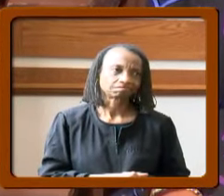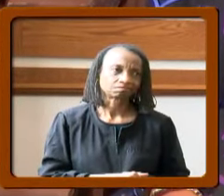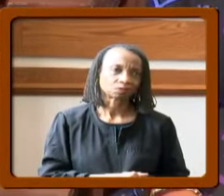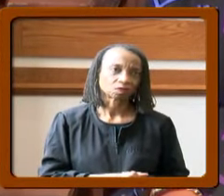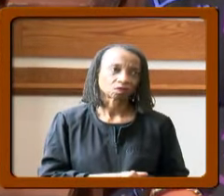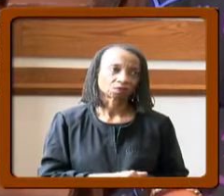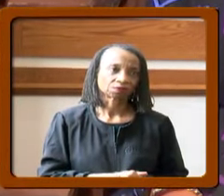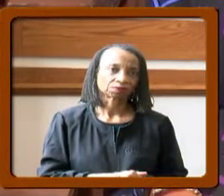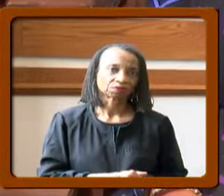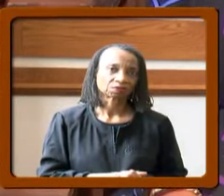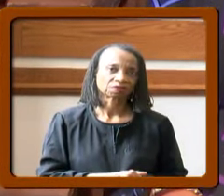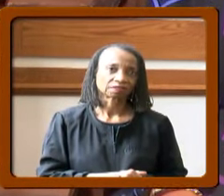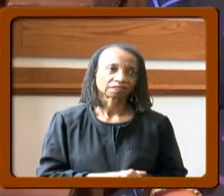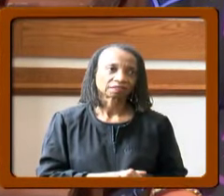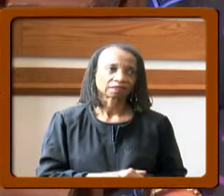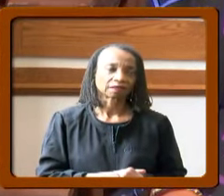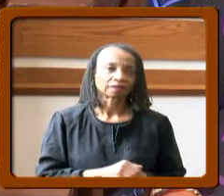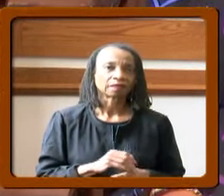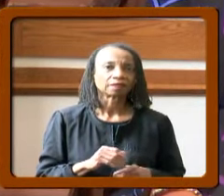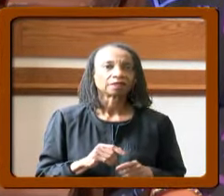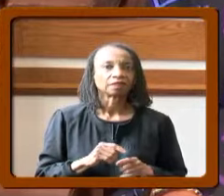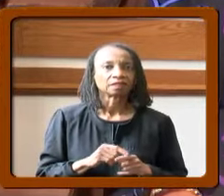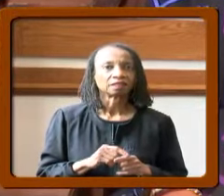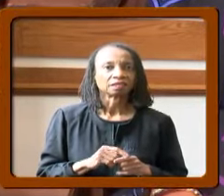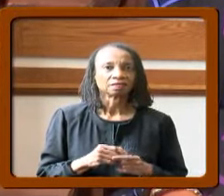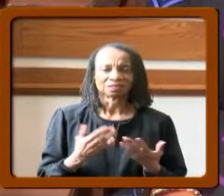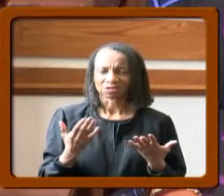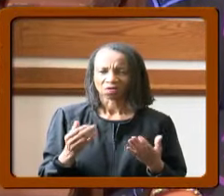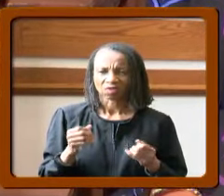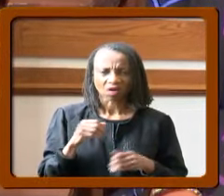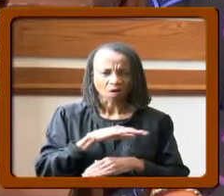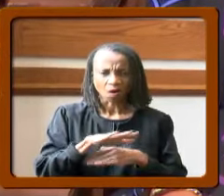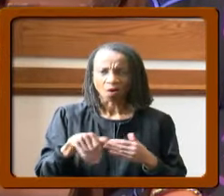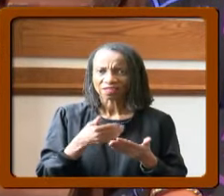For if every one of the things that Jesus has already done